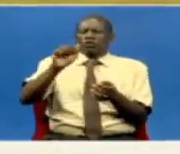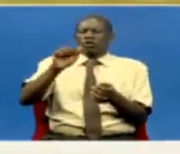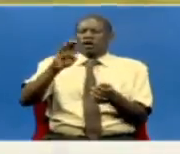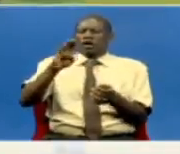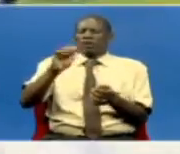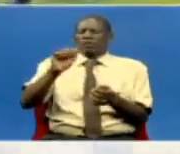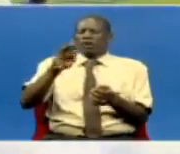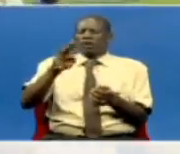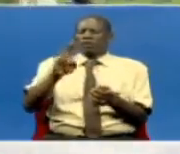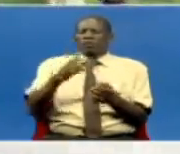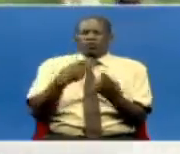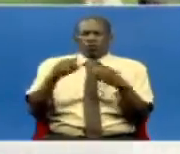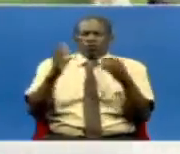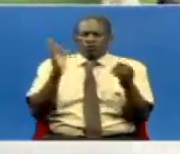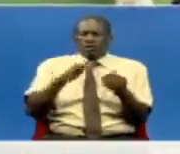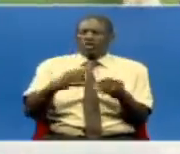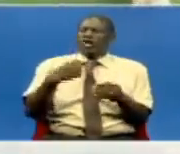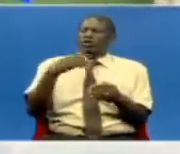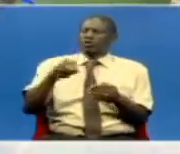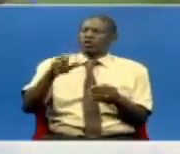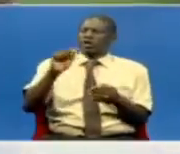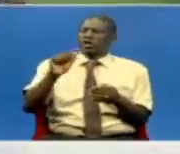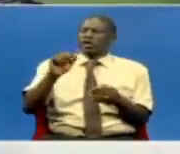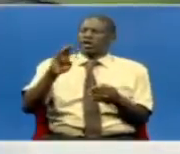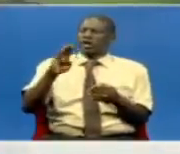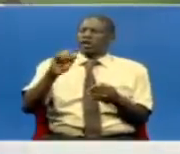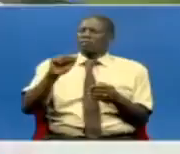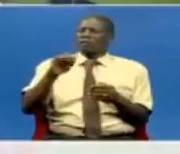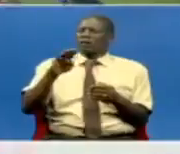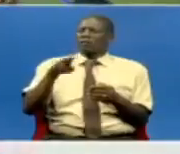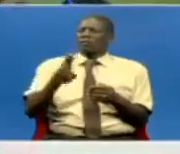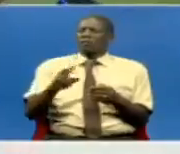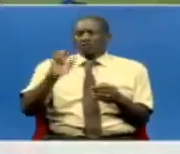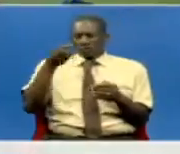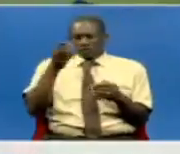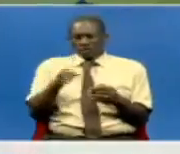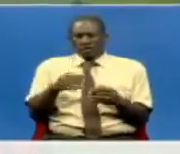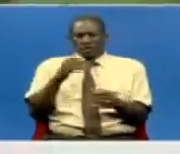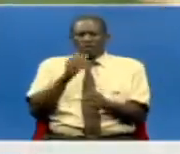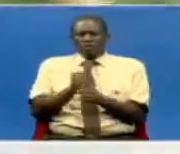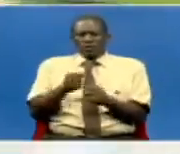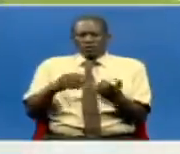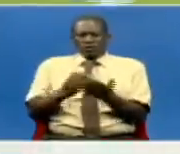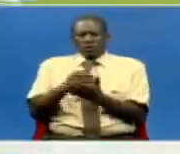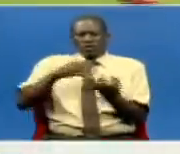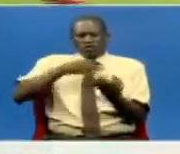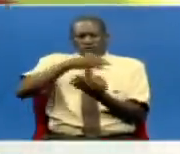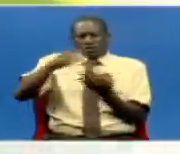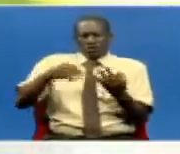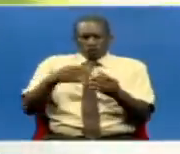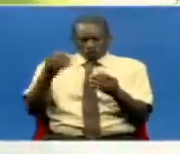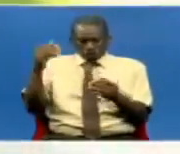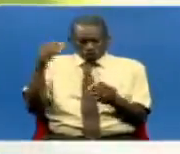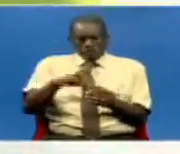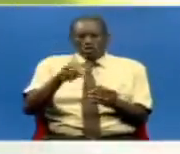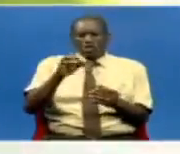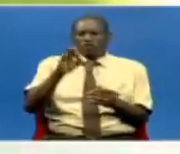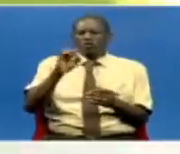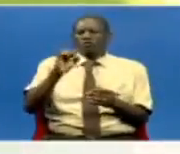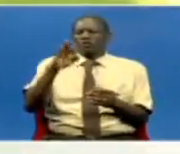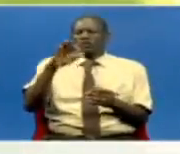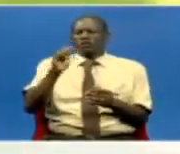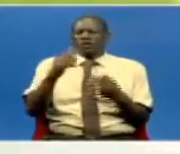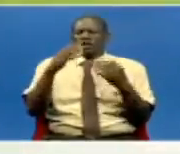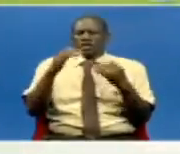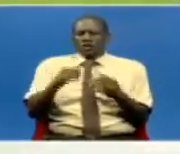with, I told him the first thing to let the federation come out of suspension, which he has already done. Now it's a matter of building the